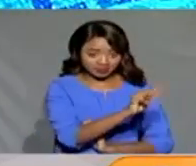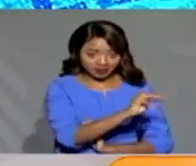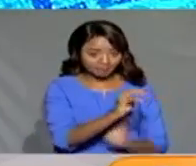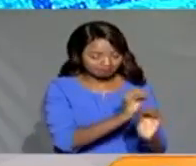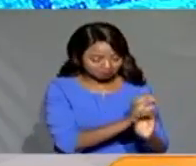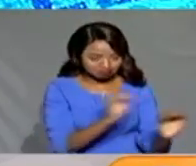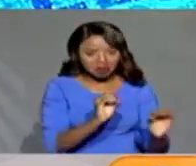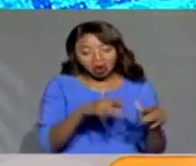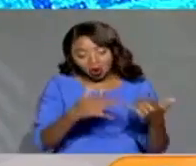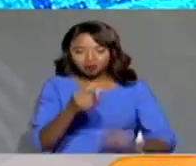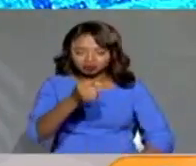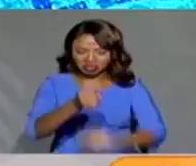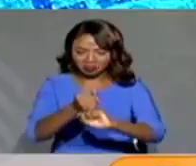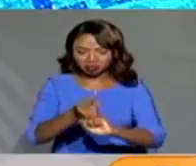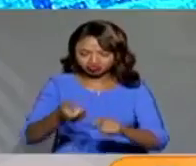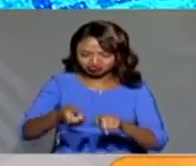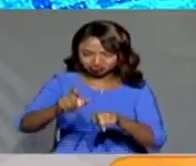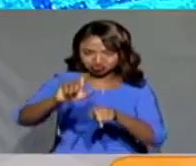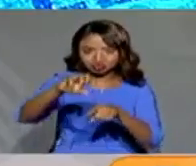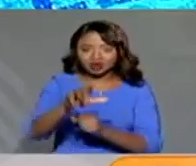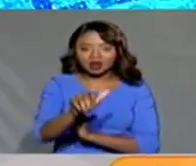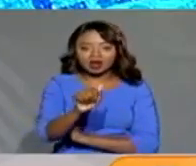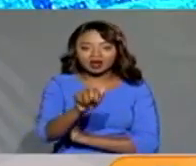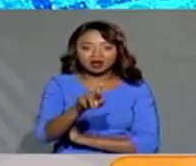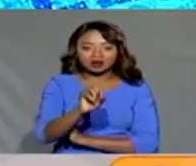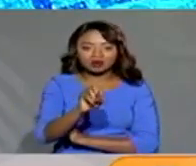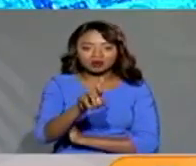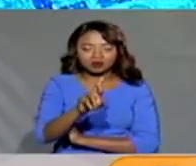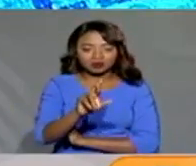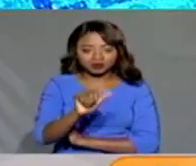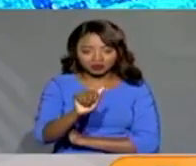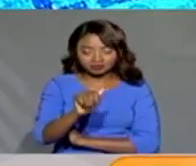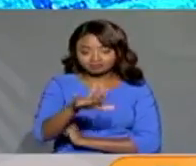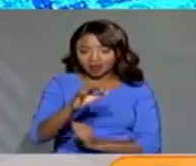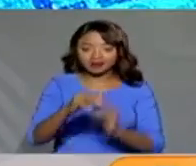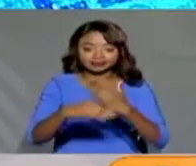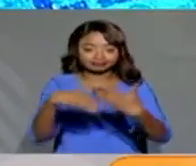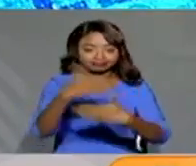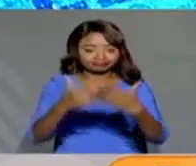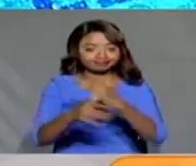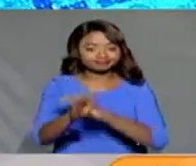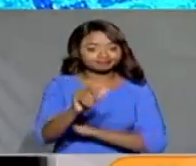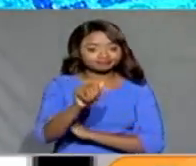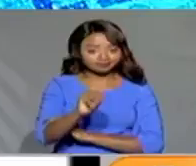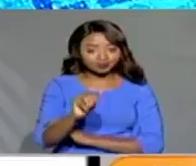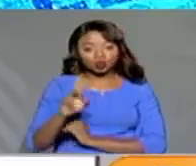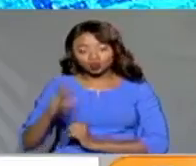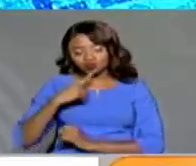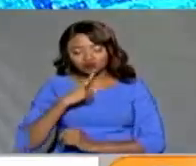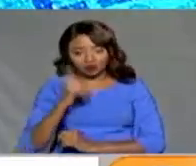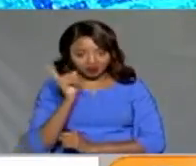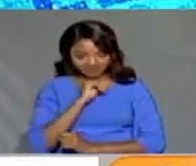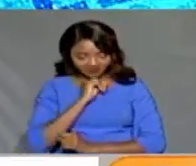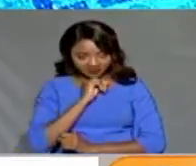Arror Dam project as directed by President Uhuru Kenyatta. This is subject to contractual agreements that, according to